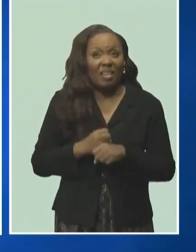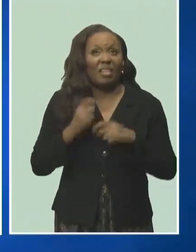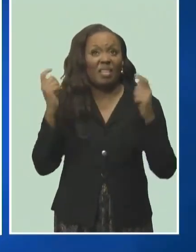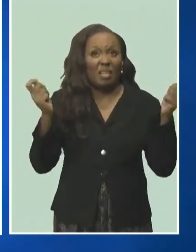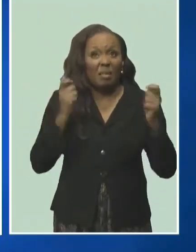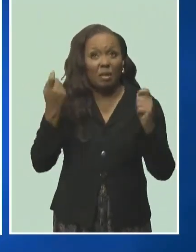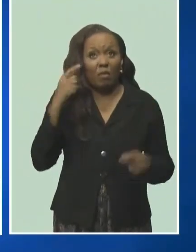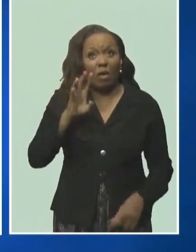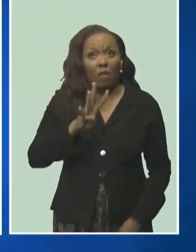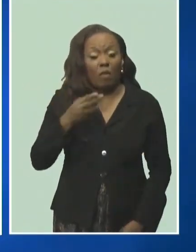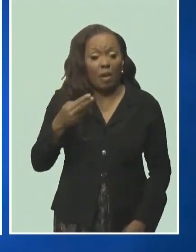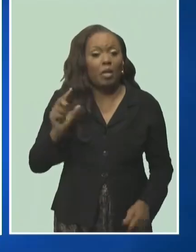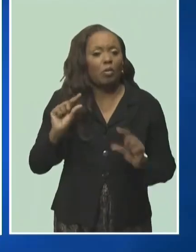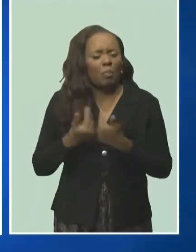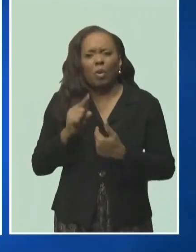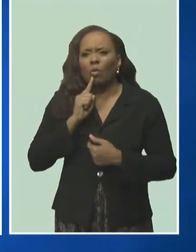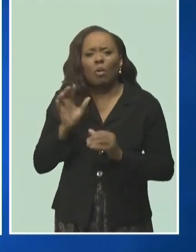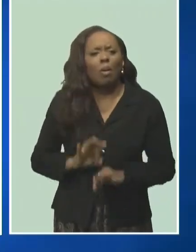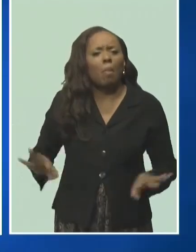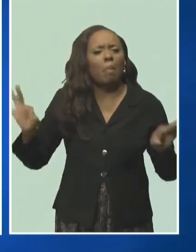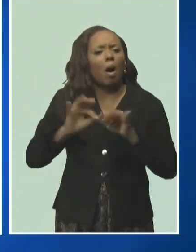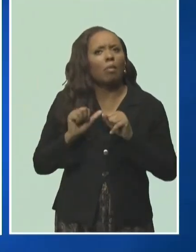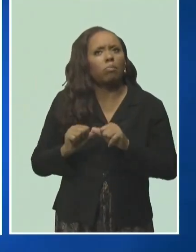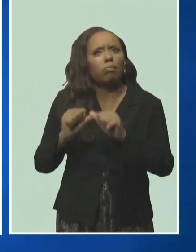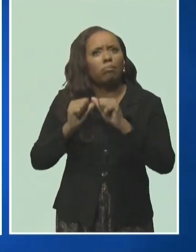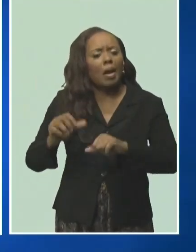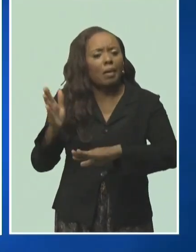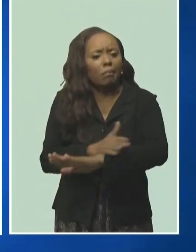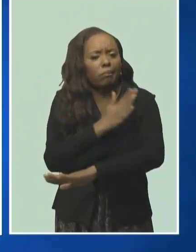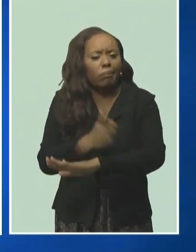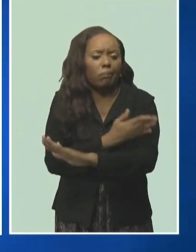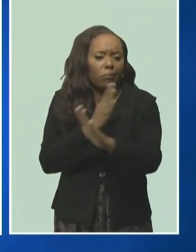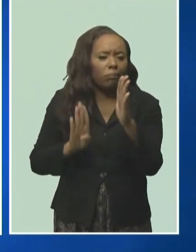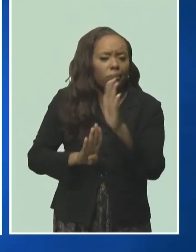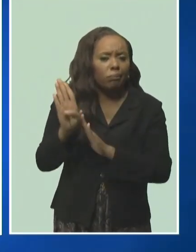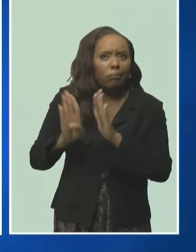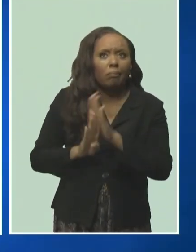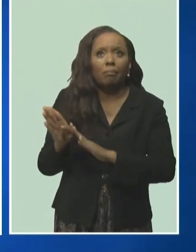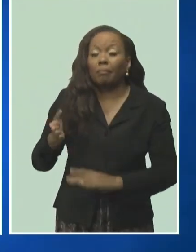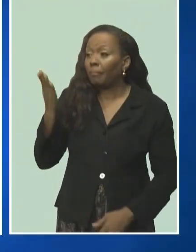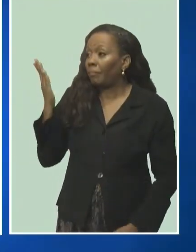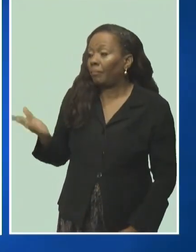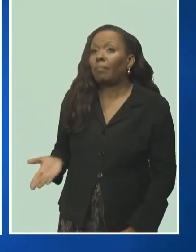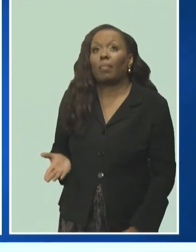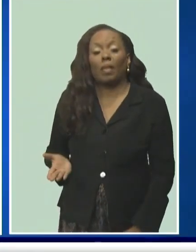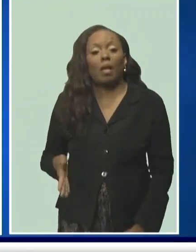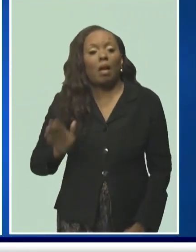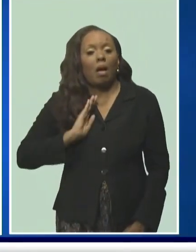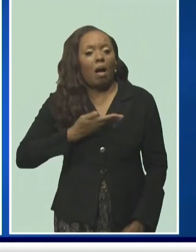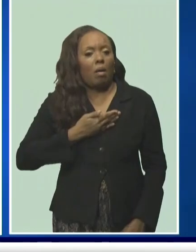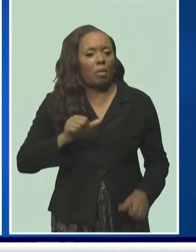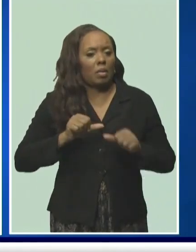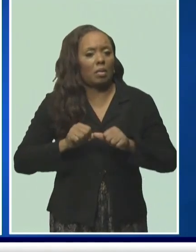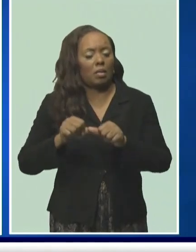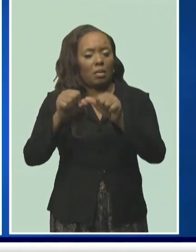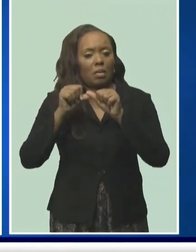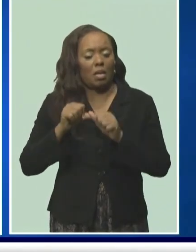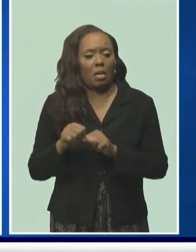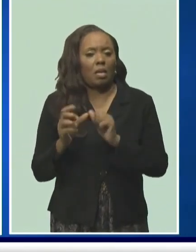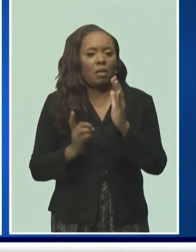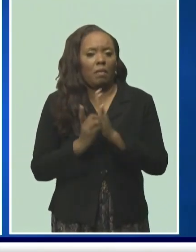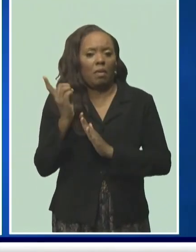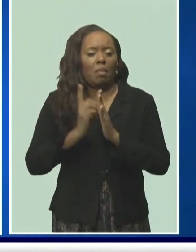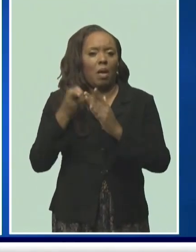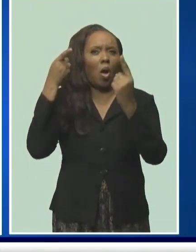Movement. What the Sustainable Development Goals suggest to us is that there is an